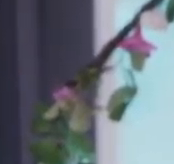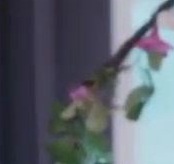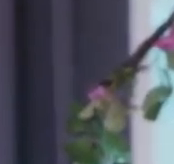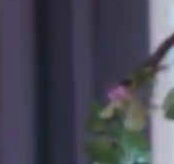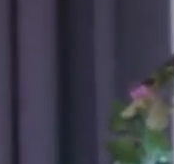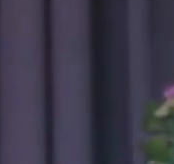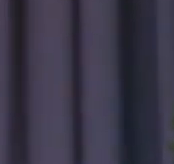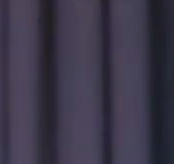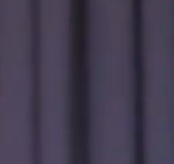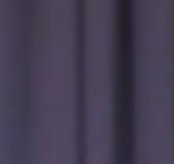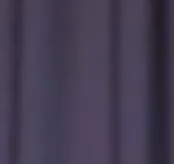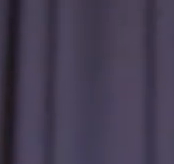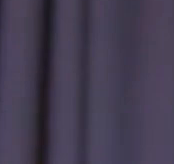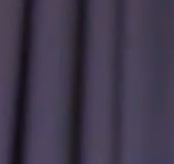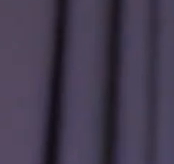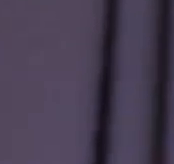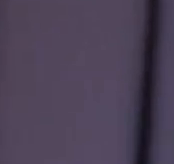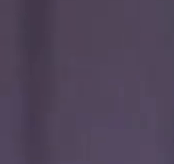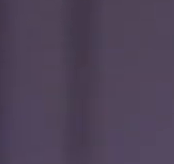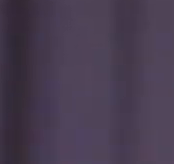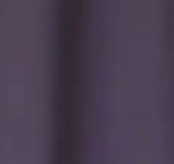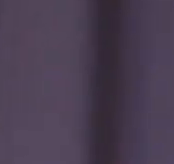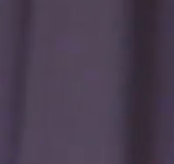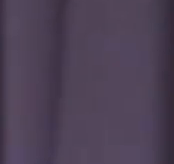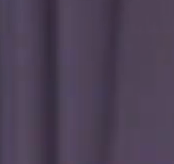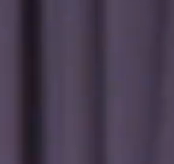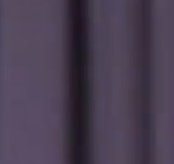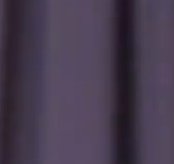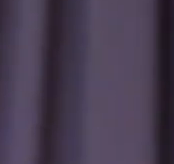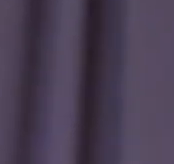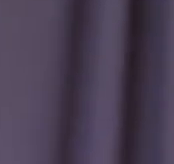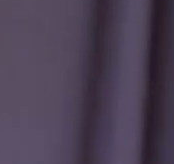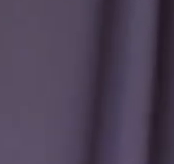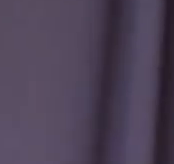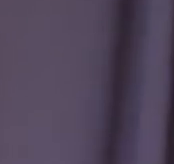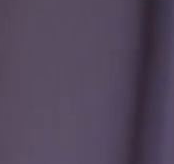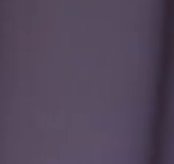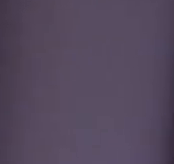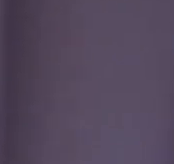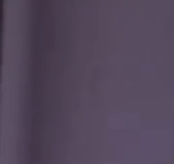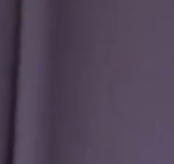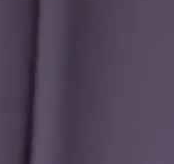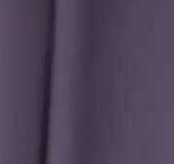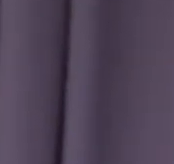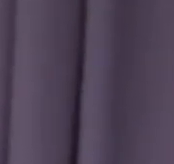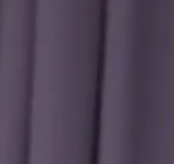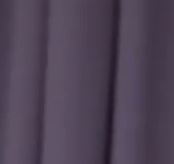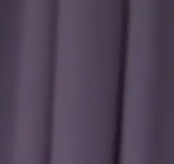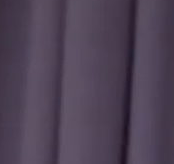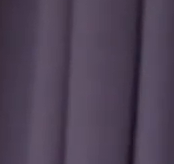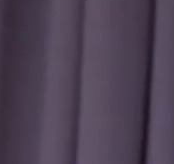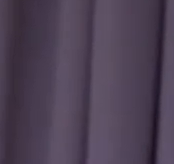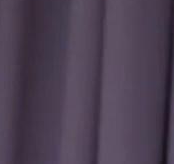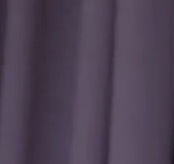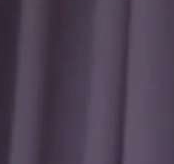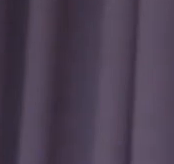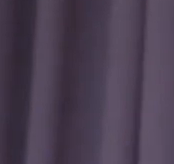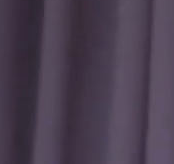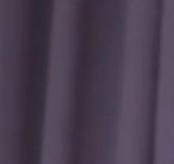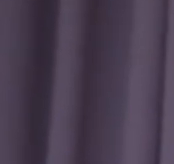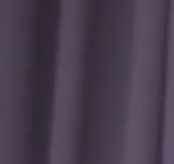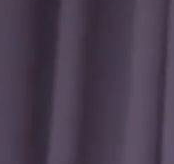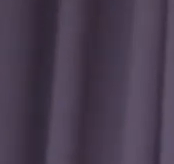share our faith. The word of the Lord in Acts chapter 8 says how